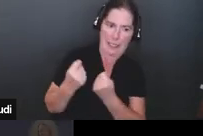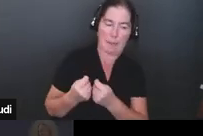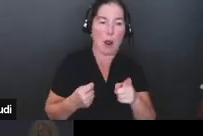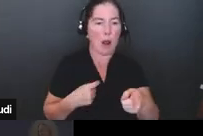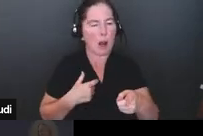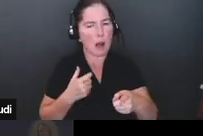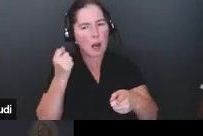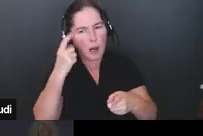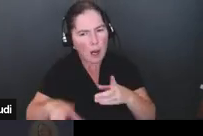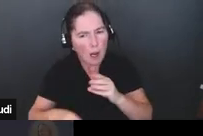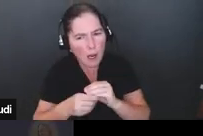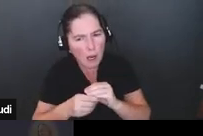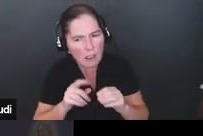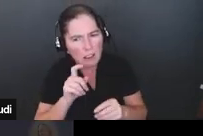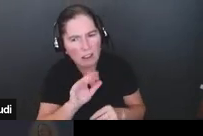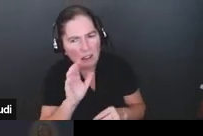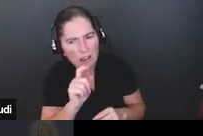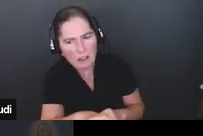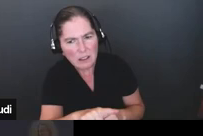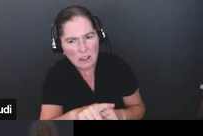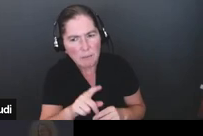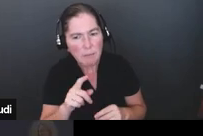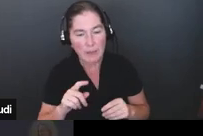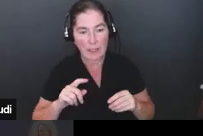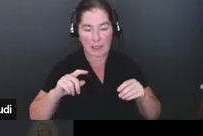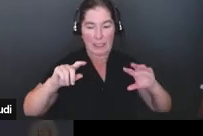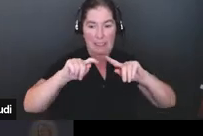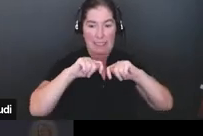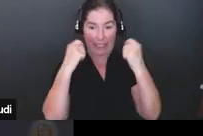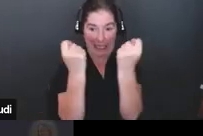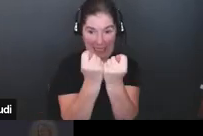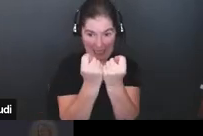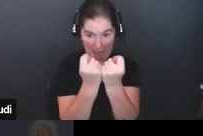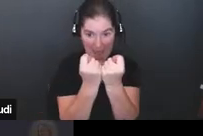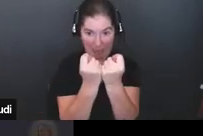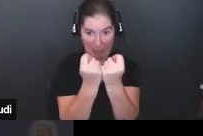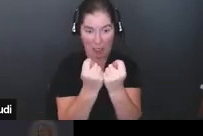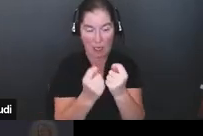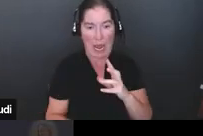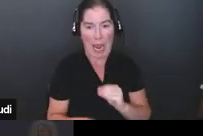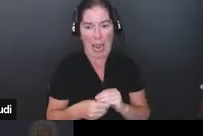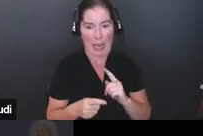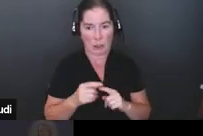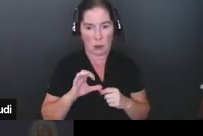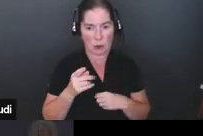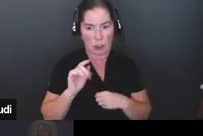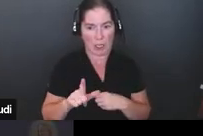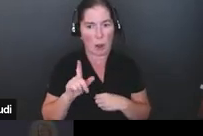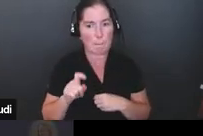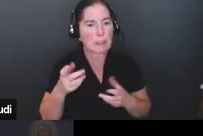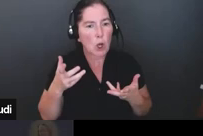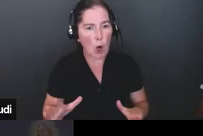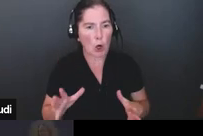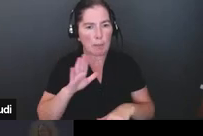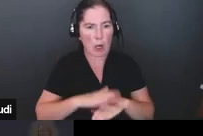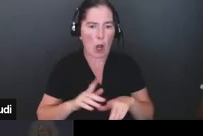that, Christina. If you're adding somebody to a channel, they have to be on the team first, that is in the class, or the